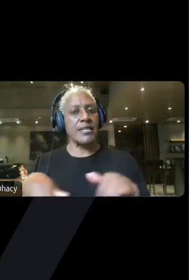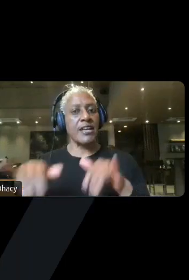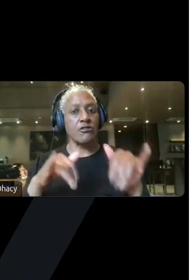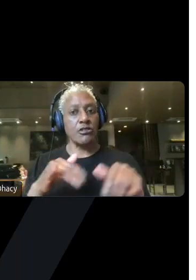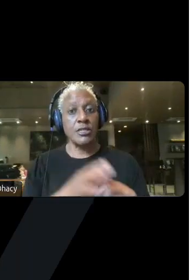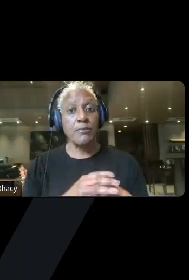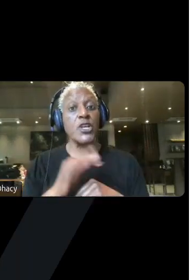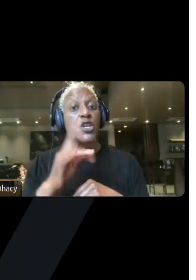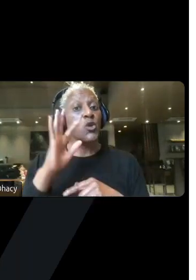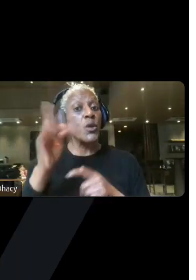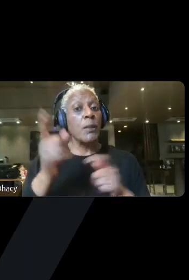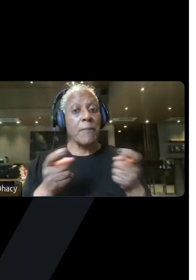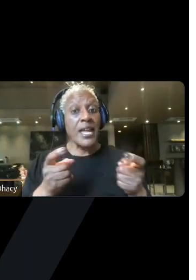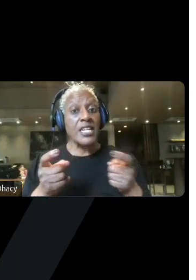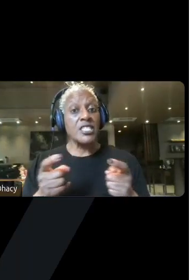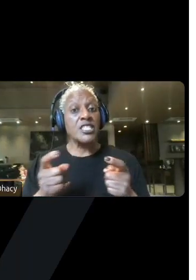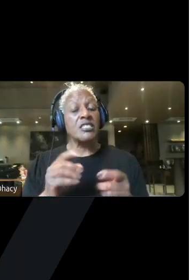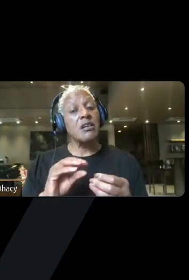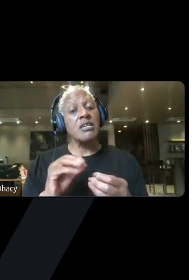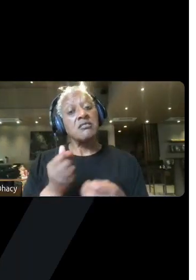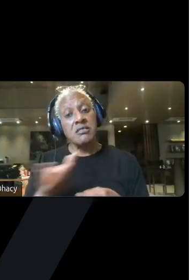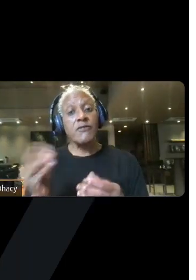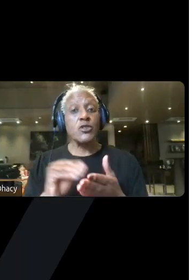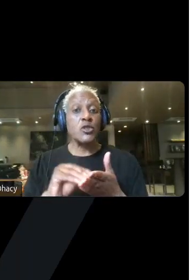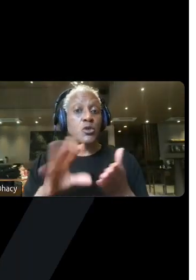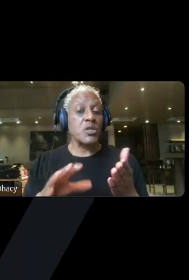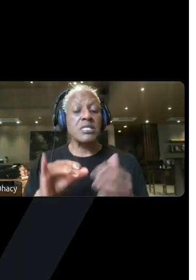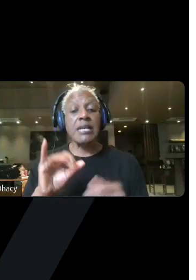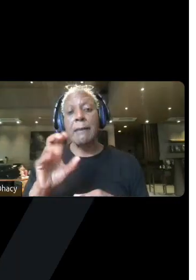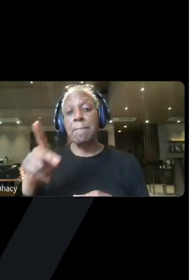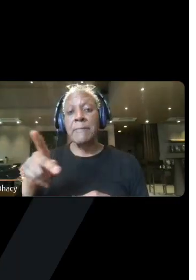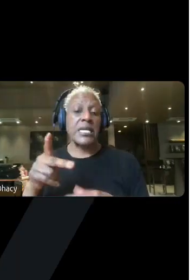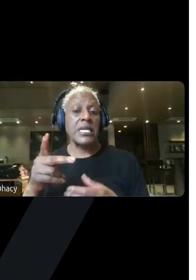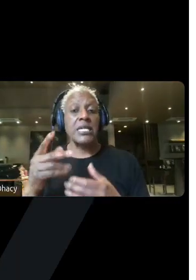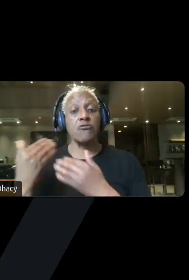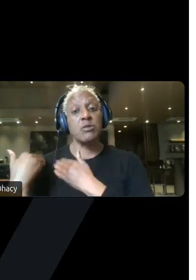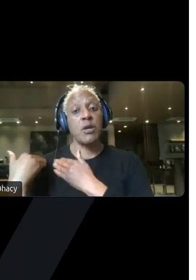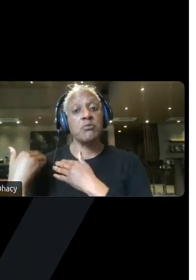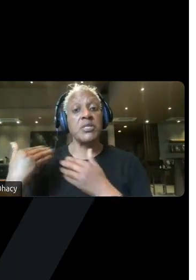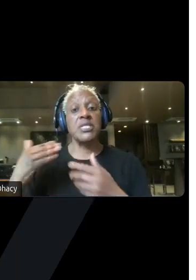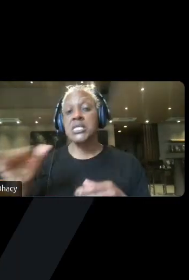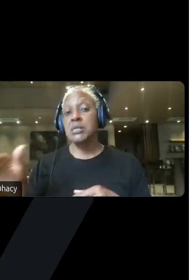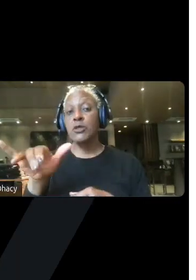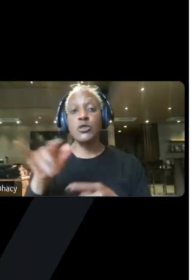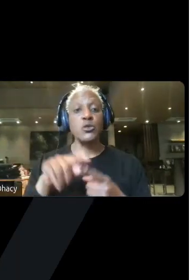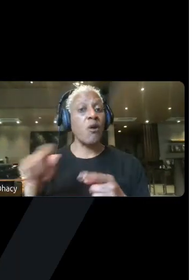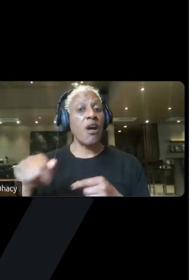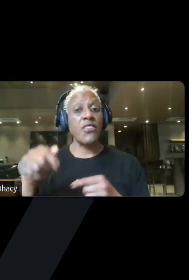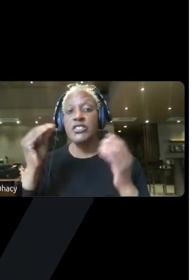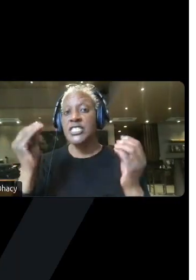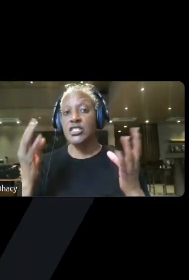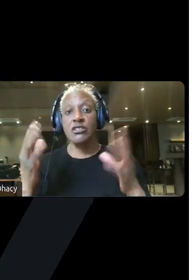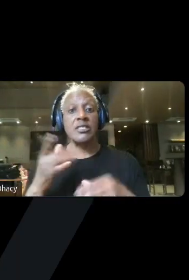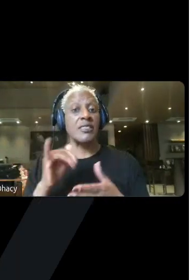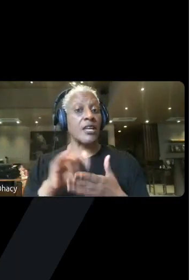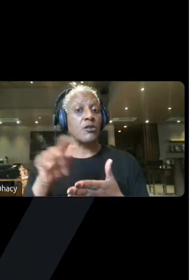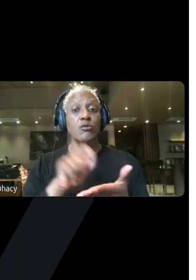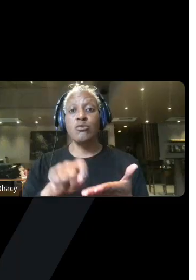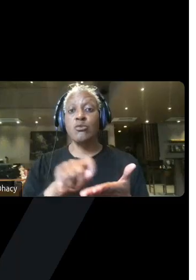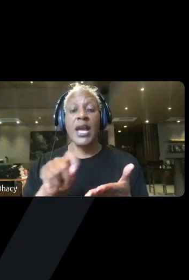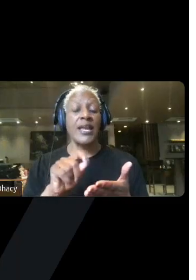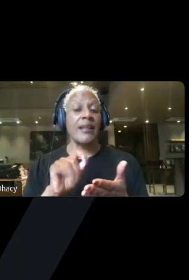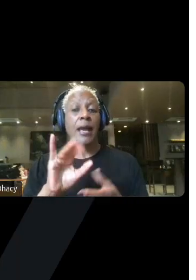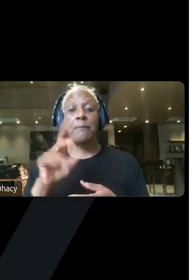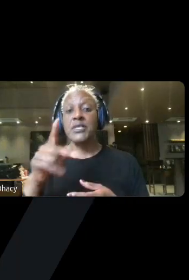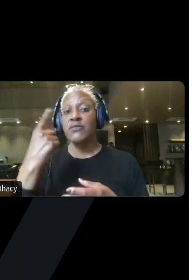IEP caseload similar to any special education teacher, even ICT, where you're writing the IEPs for a specific caseload of